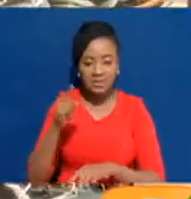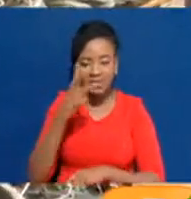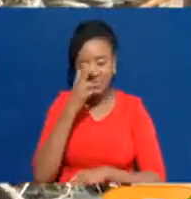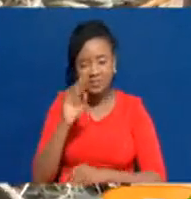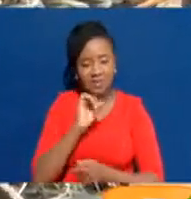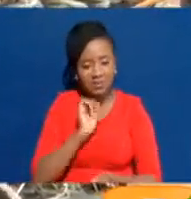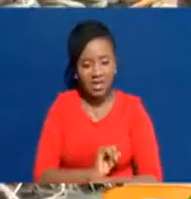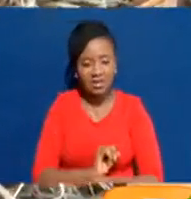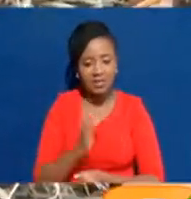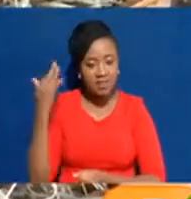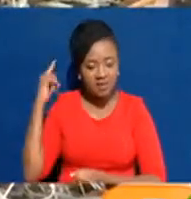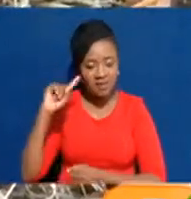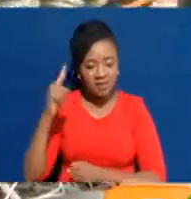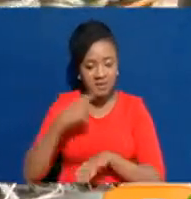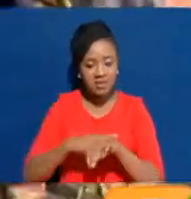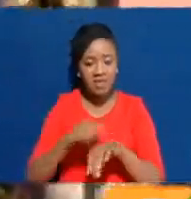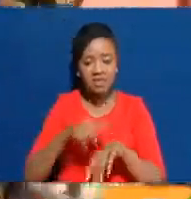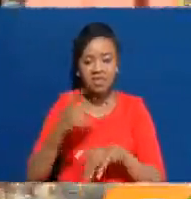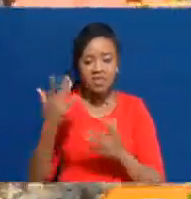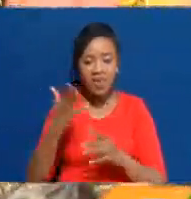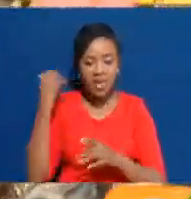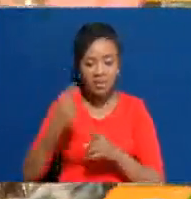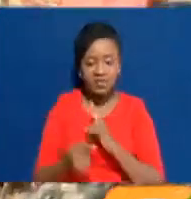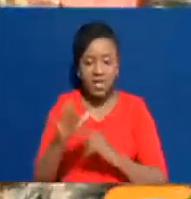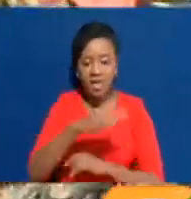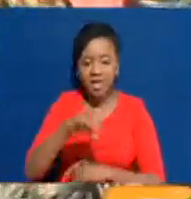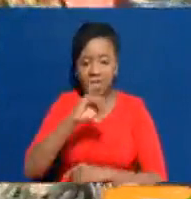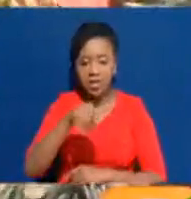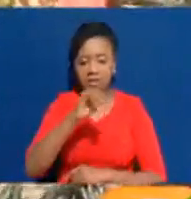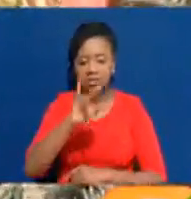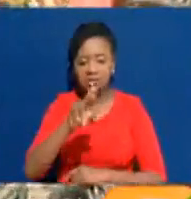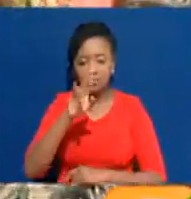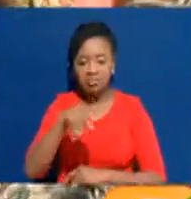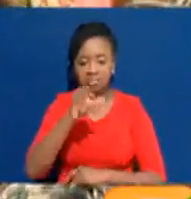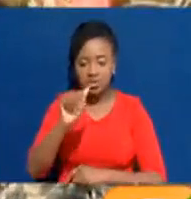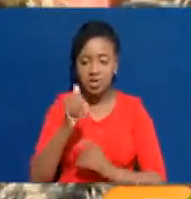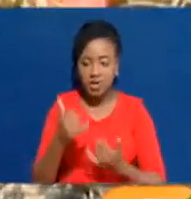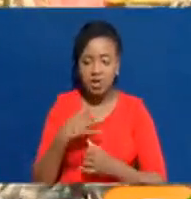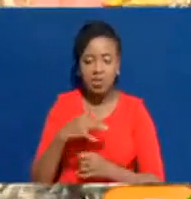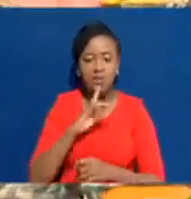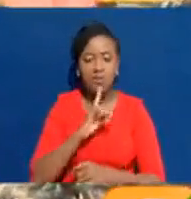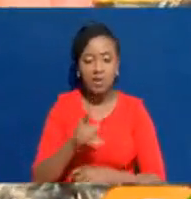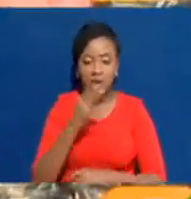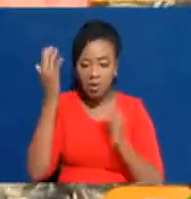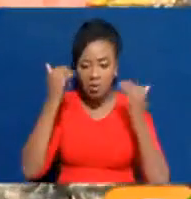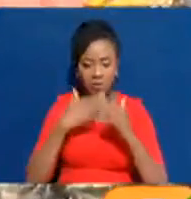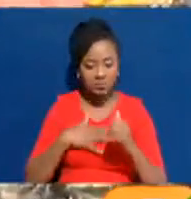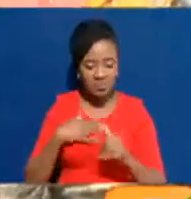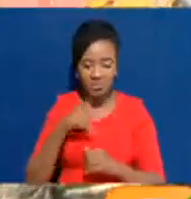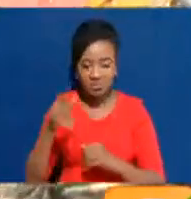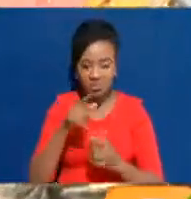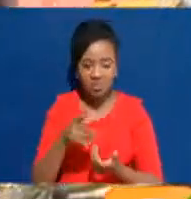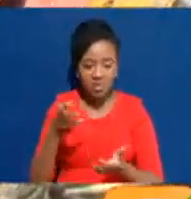arrested, with his first arrest being in Juja last year. He urged the courts not to give the suspects lenient sentences as they are